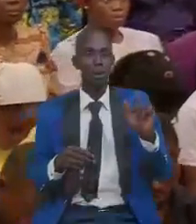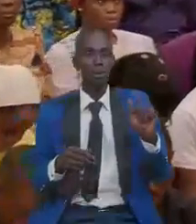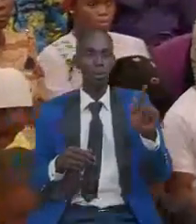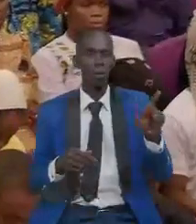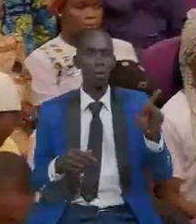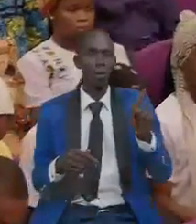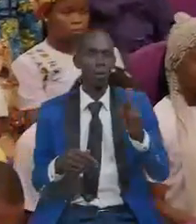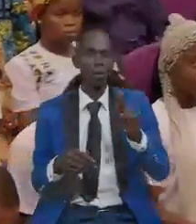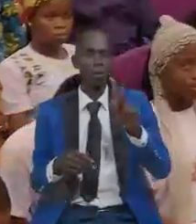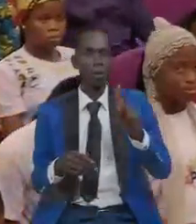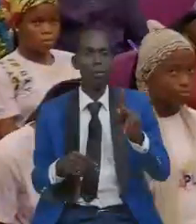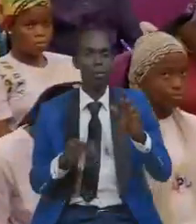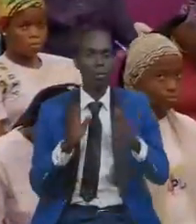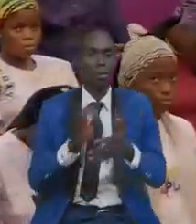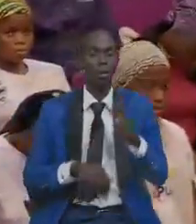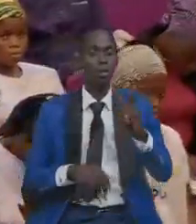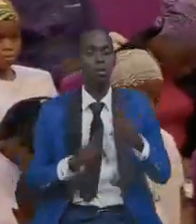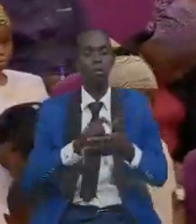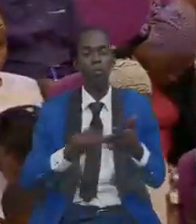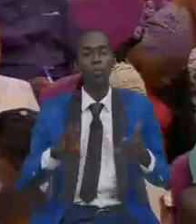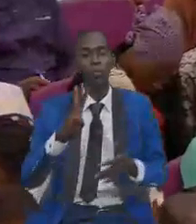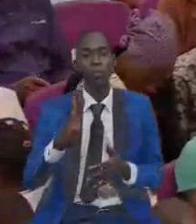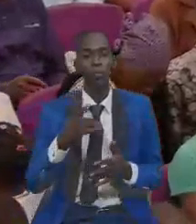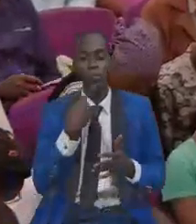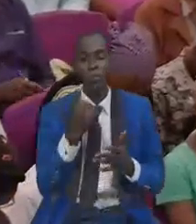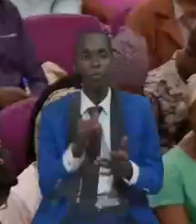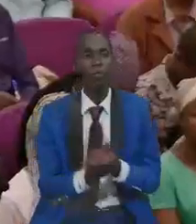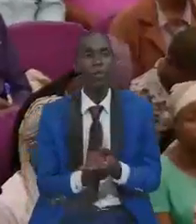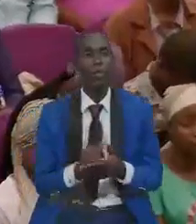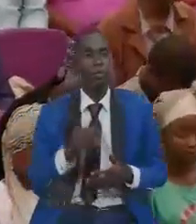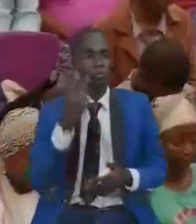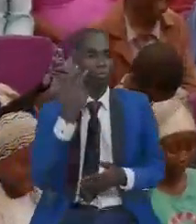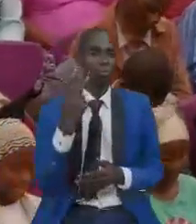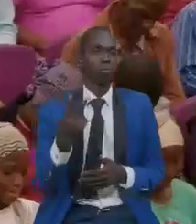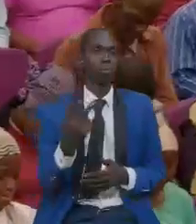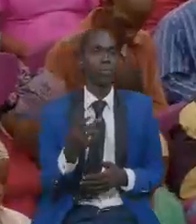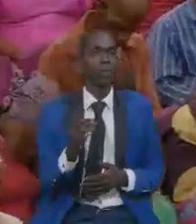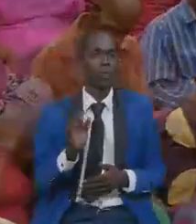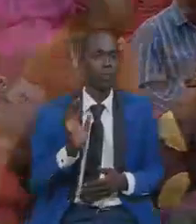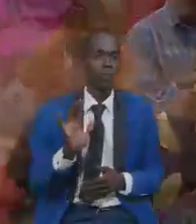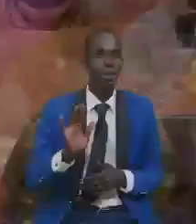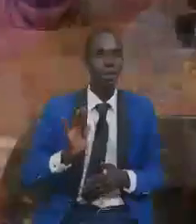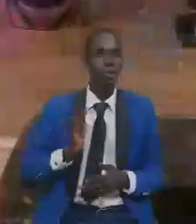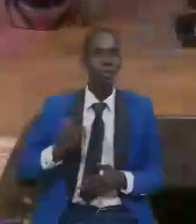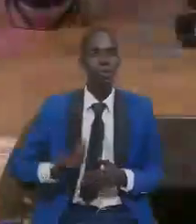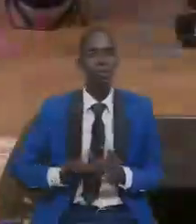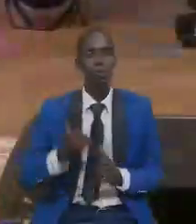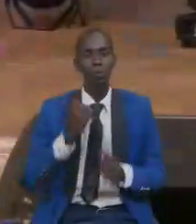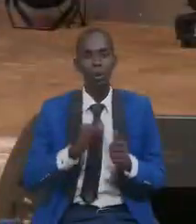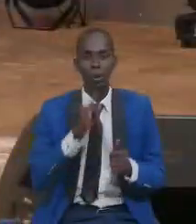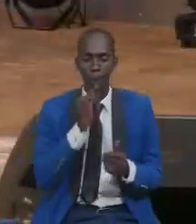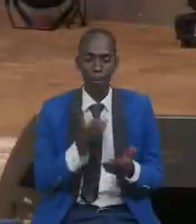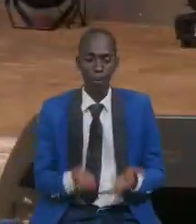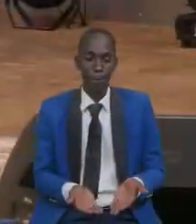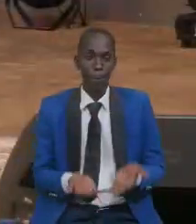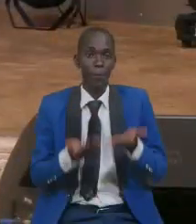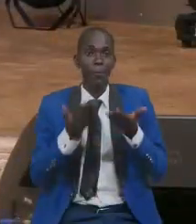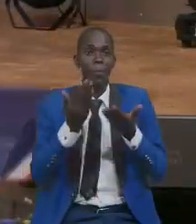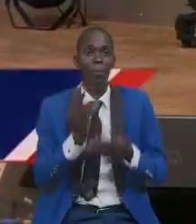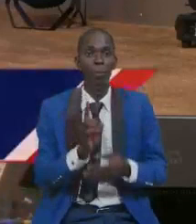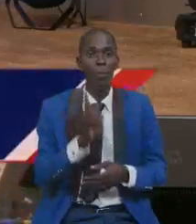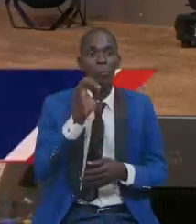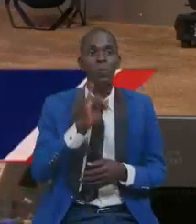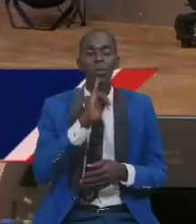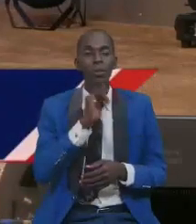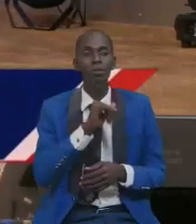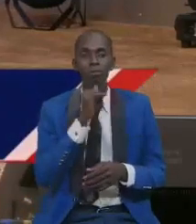Habakkuk chapter 2, verse 4. Behold, his soul, which is lifted up, is not upright